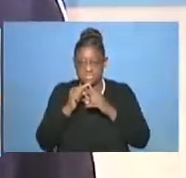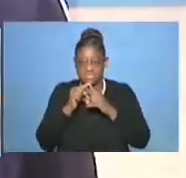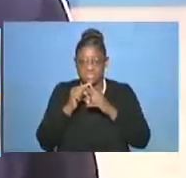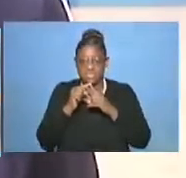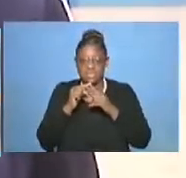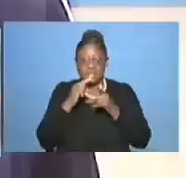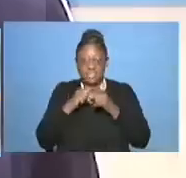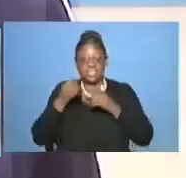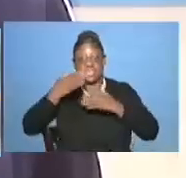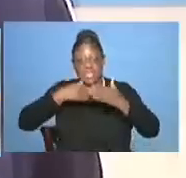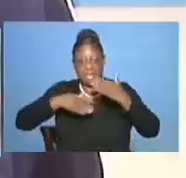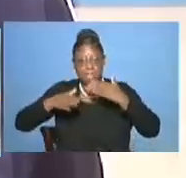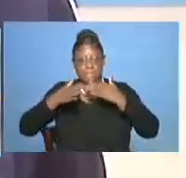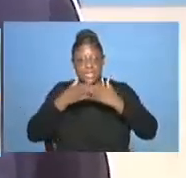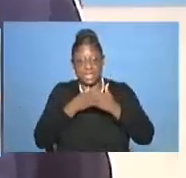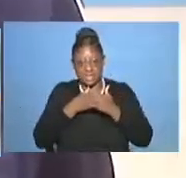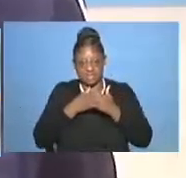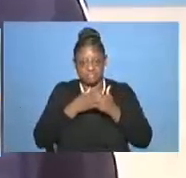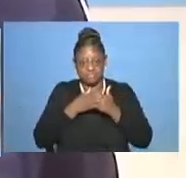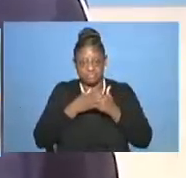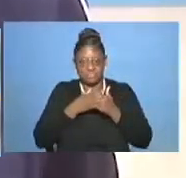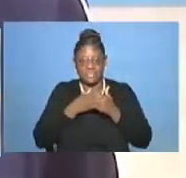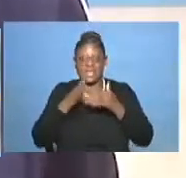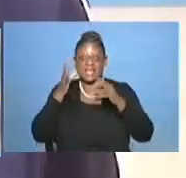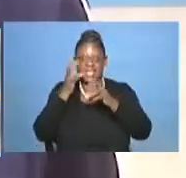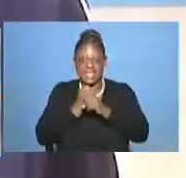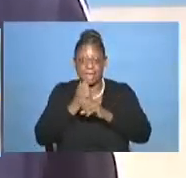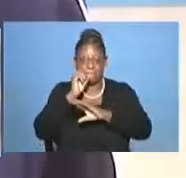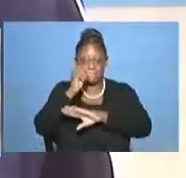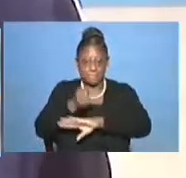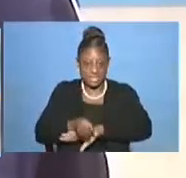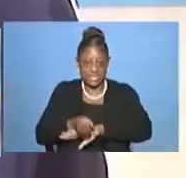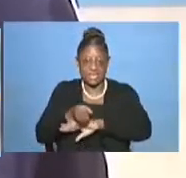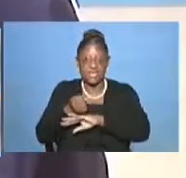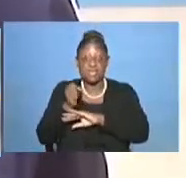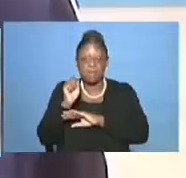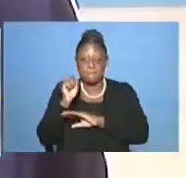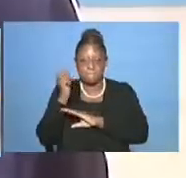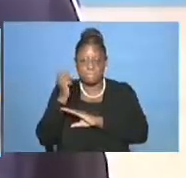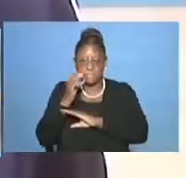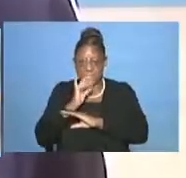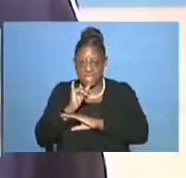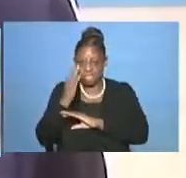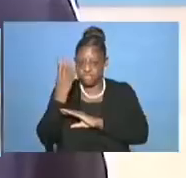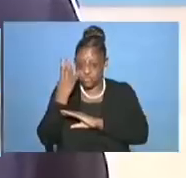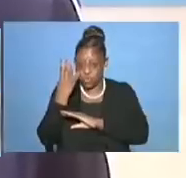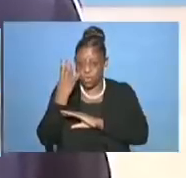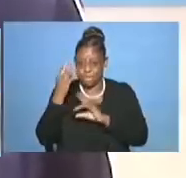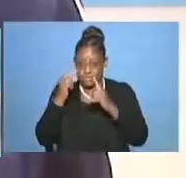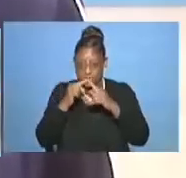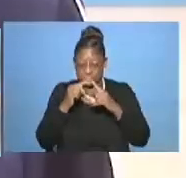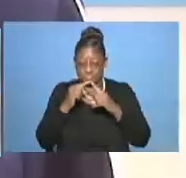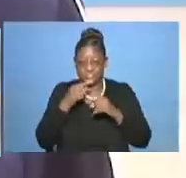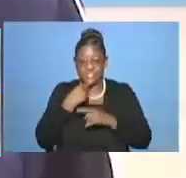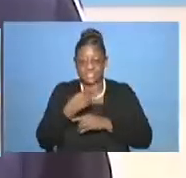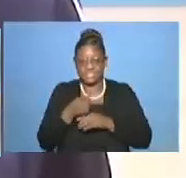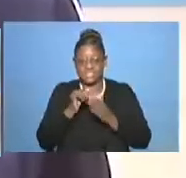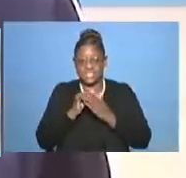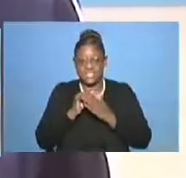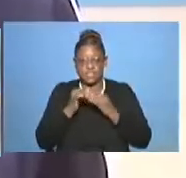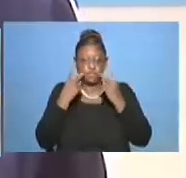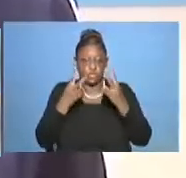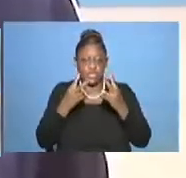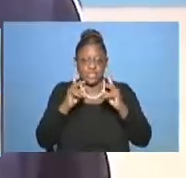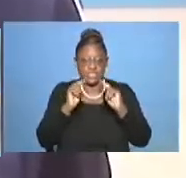quarter, and being able to come back and only get beat by 4 points tells you that we had the fight in us. And it's all because the personnel, and you look at this